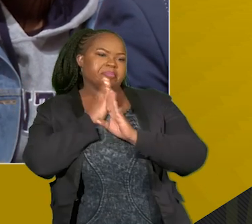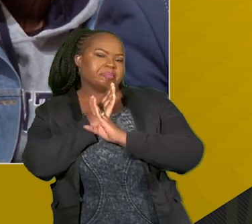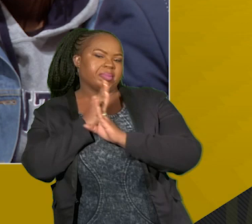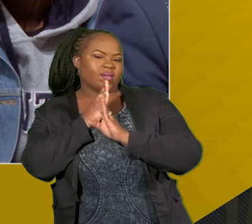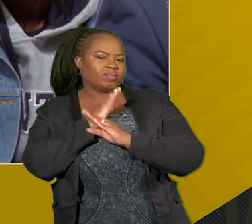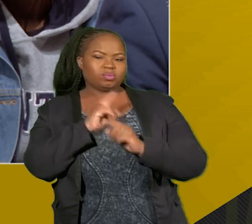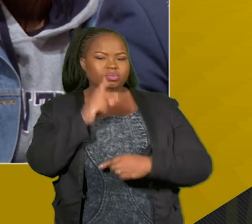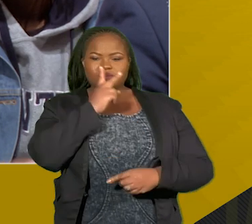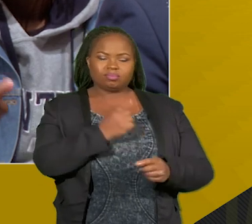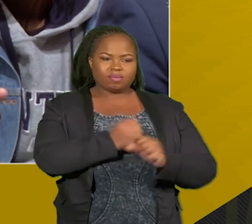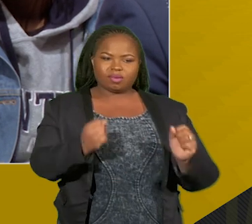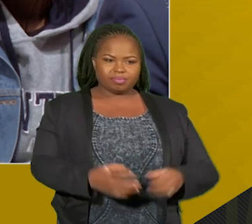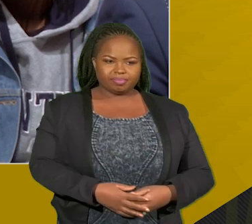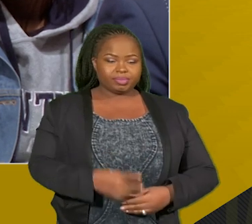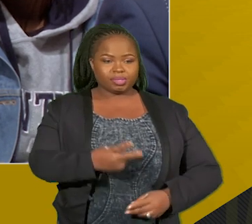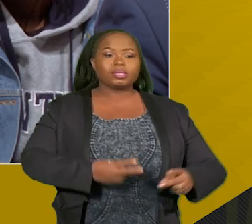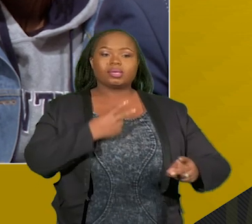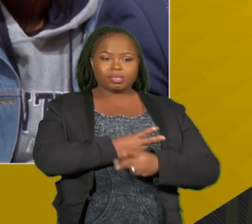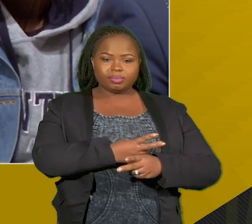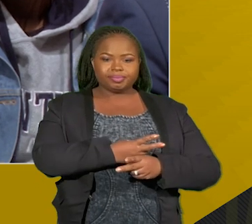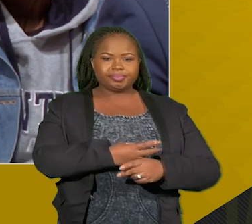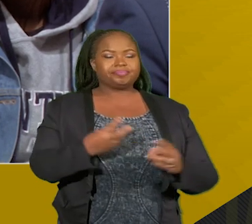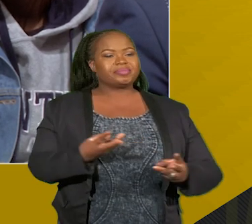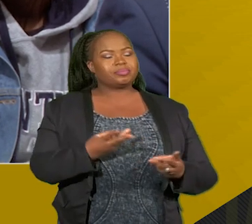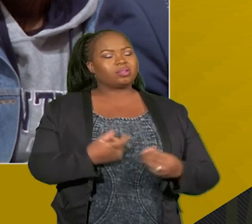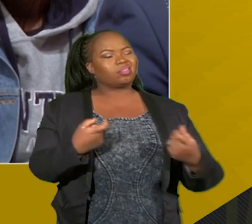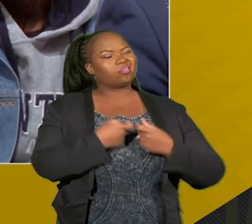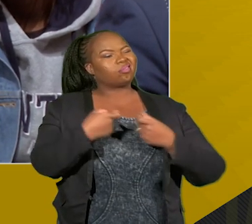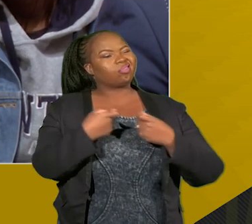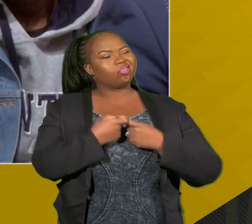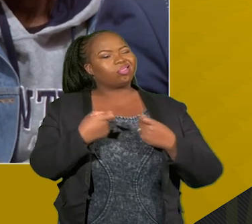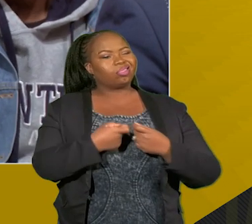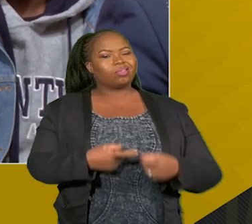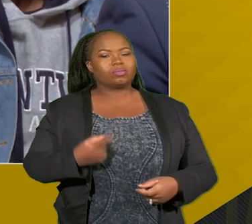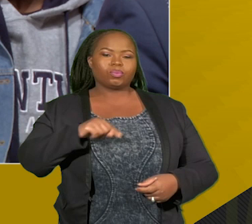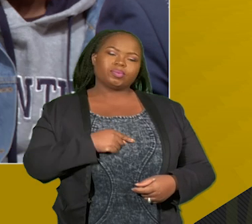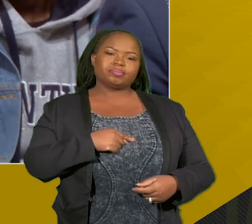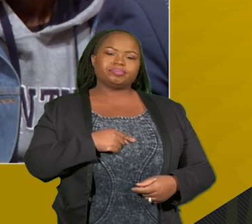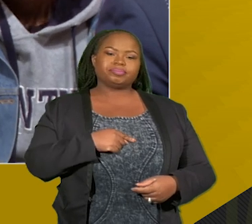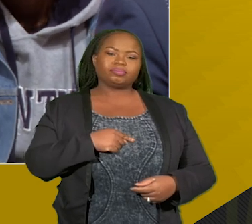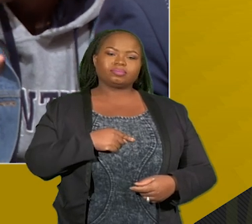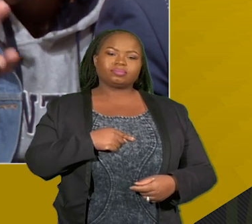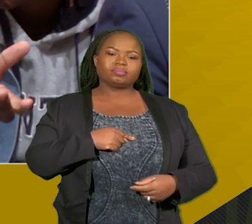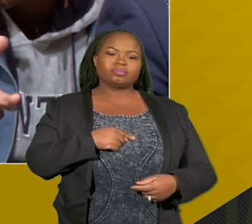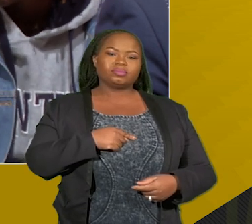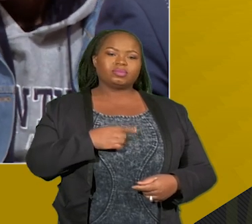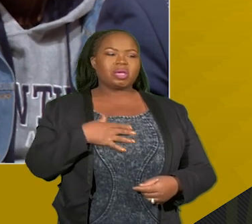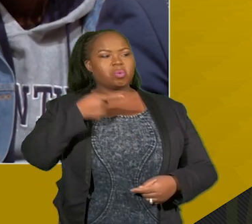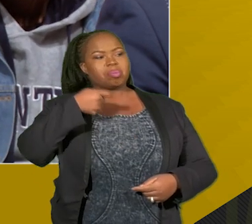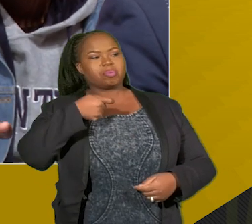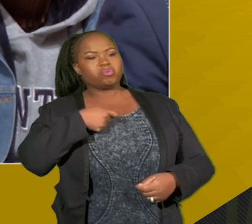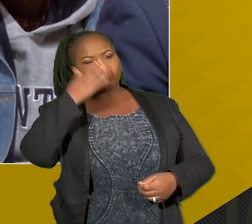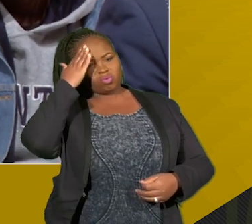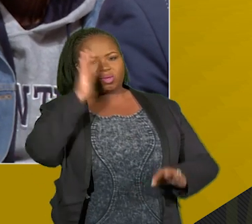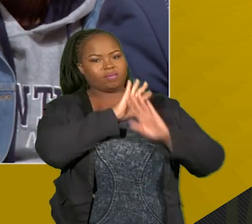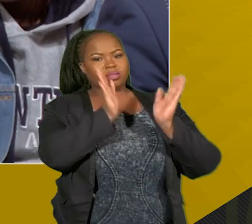see, you understand? And another thing is that people fight in the back room and we want to sort of like be the judgments of what happened